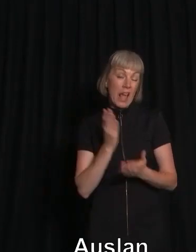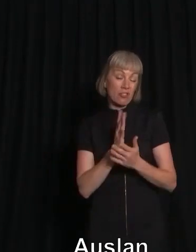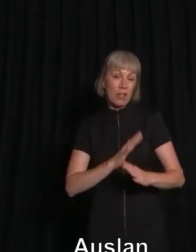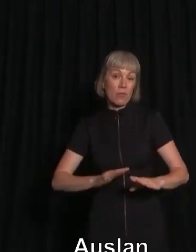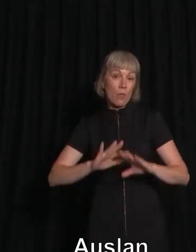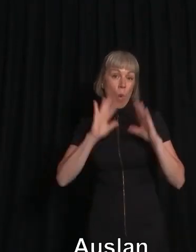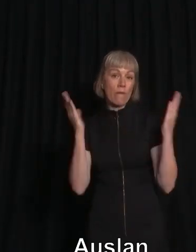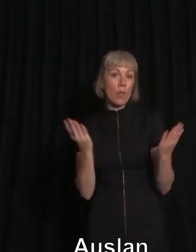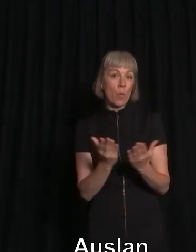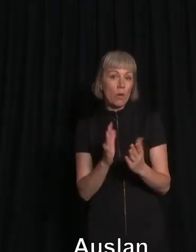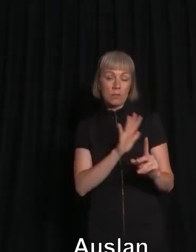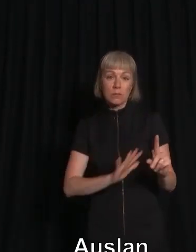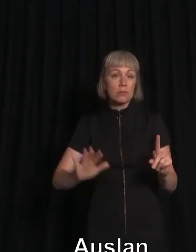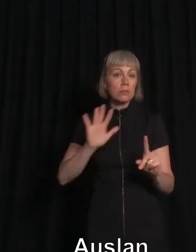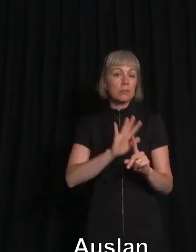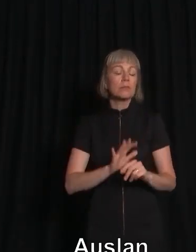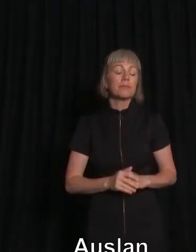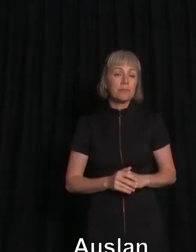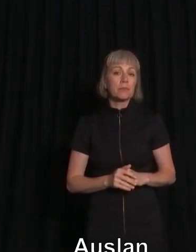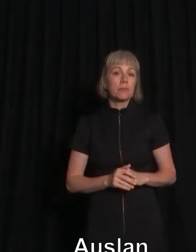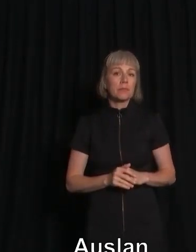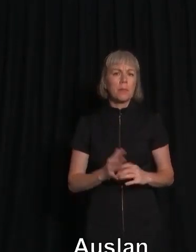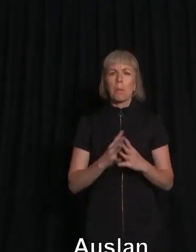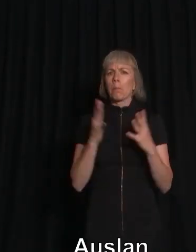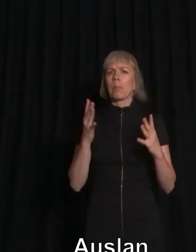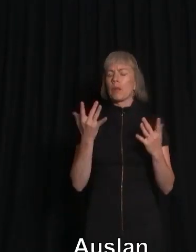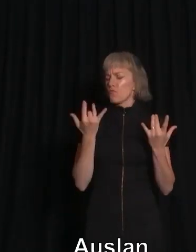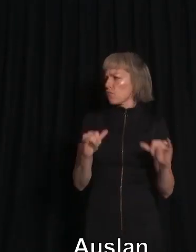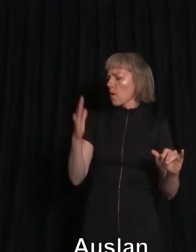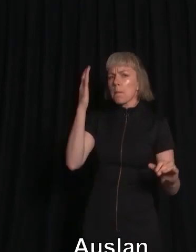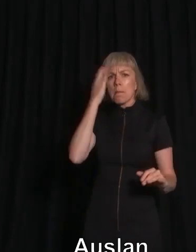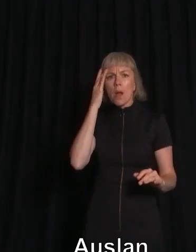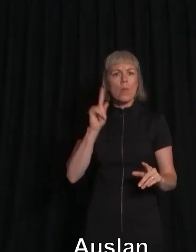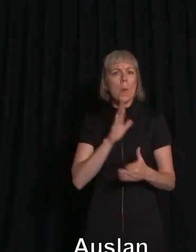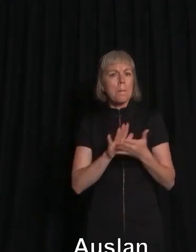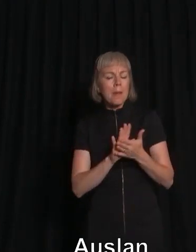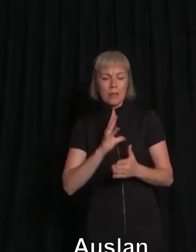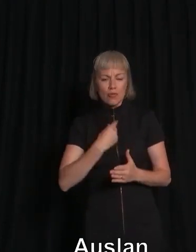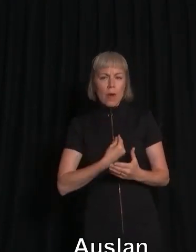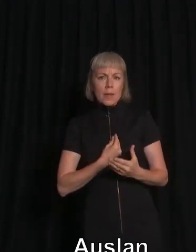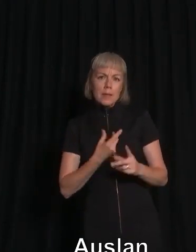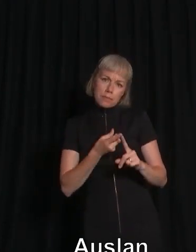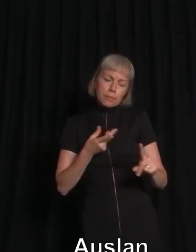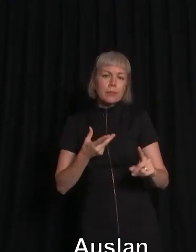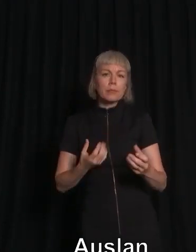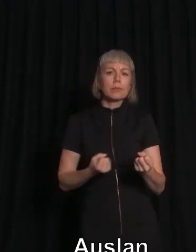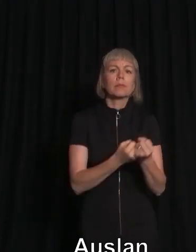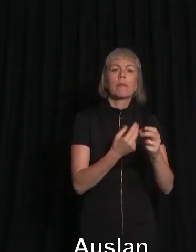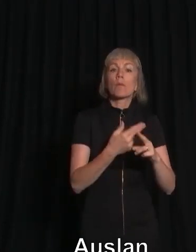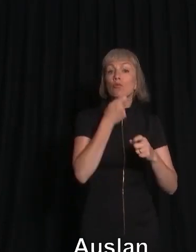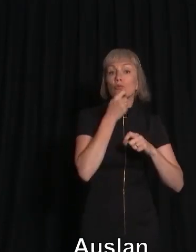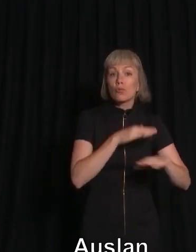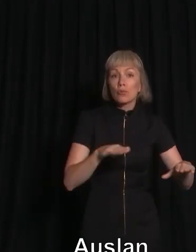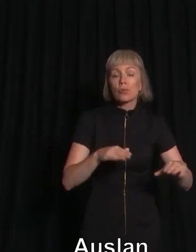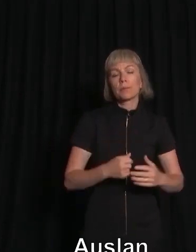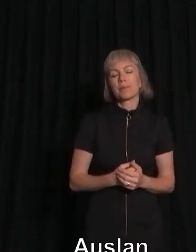lot of misconceptions around what trans-specific healthcare is for children. I think when you mention, trans-specific healthcare, people